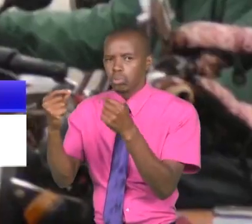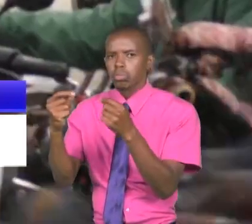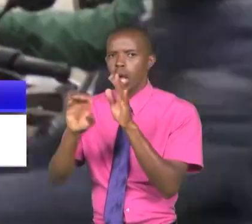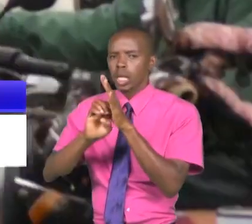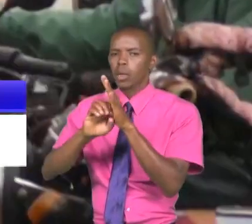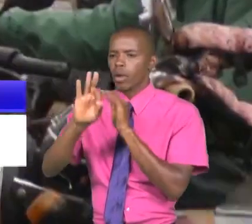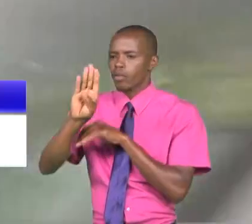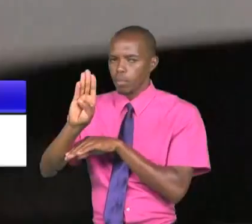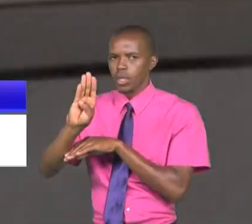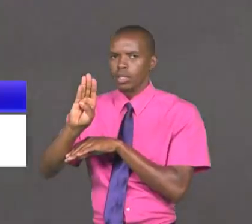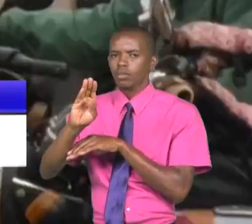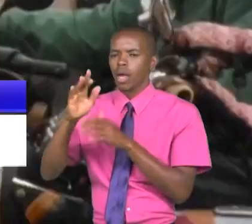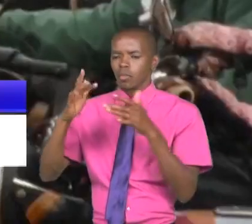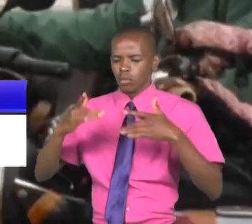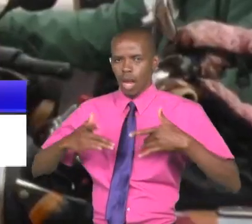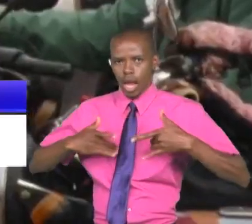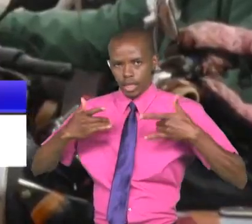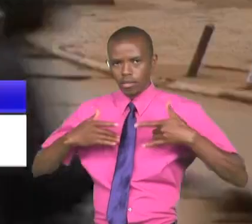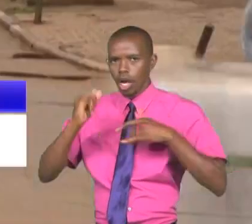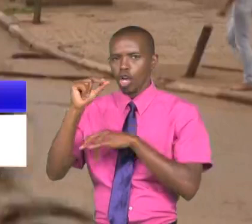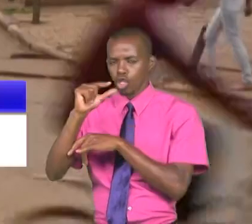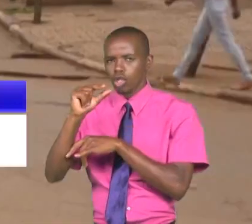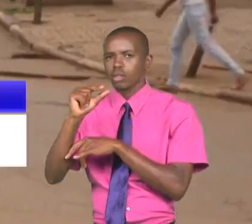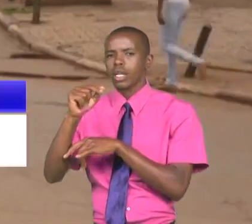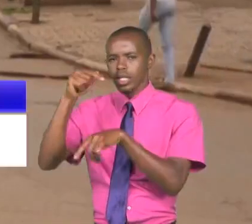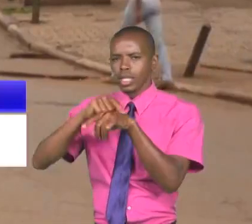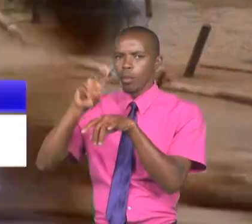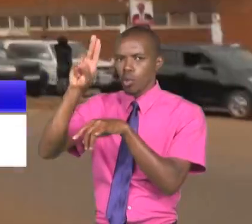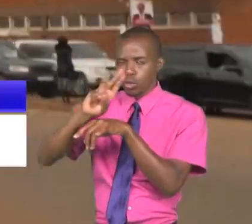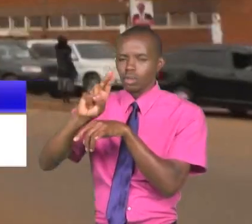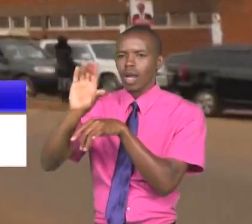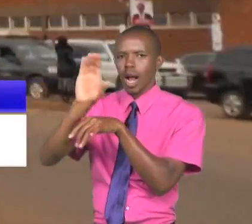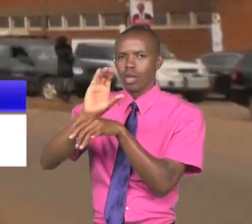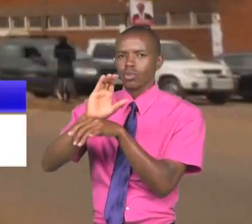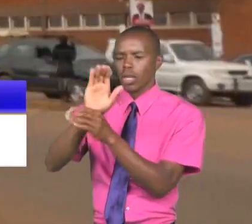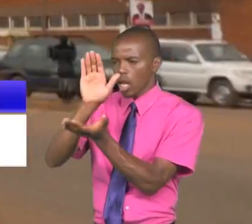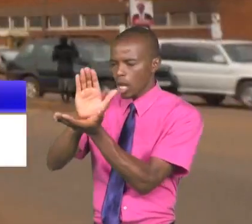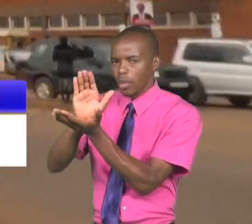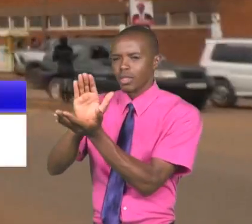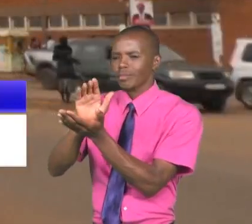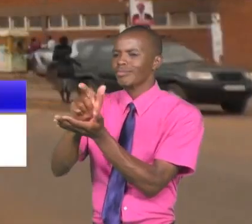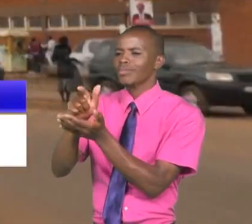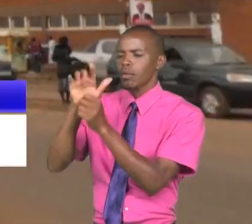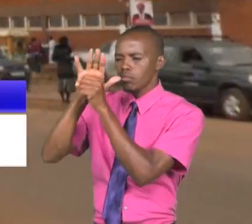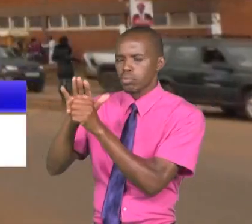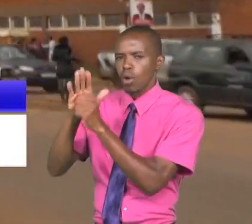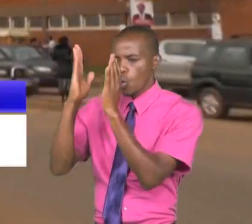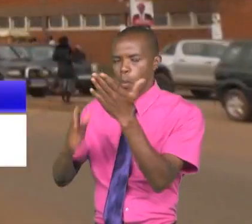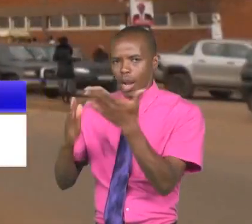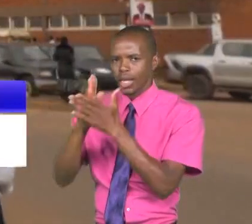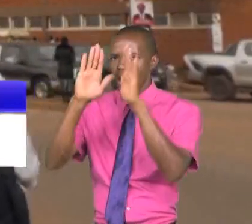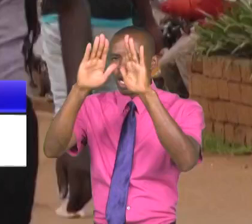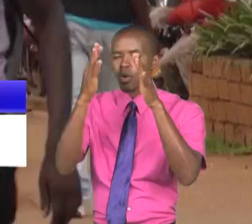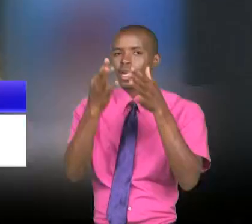as Facebook, WhatsApp, Instagram and Snapchat when using the country's data servers, although the move undermines human rights and